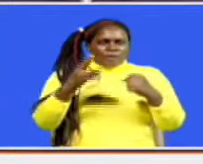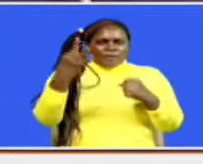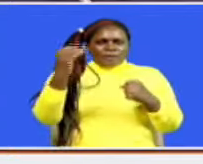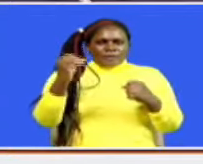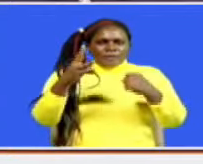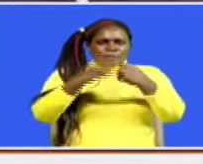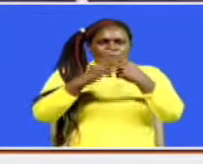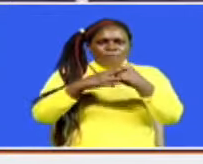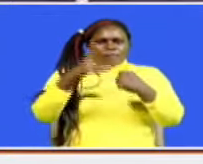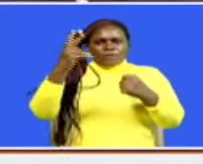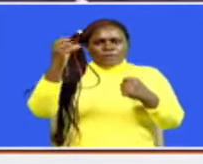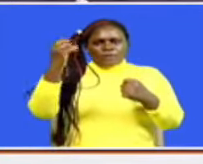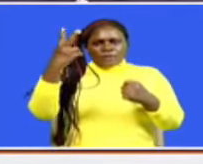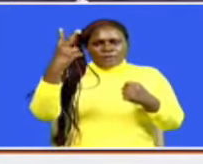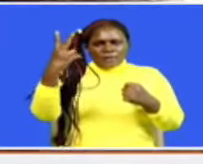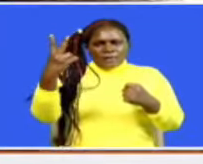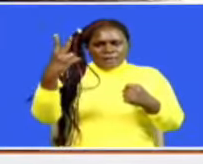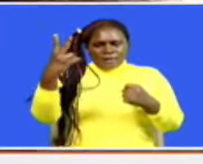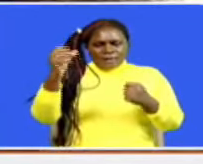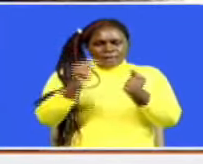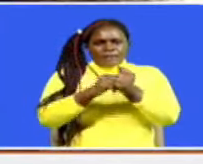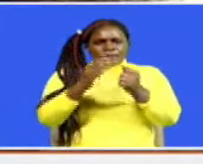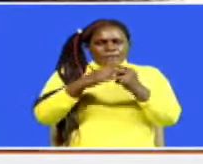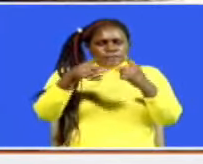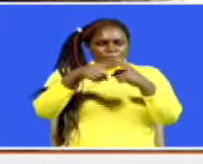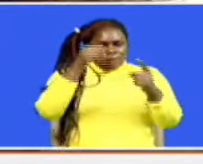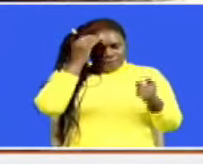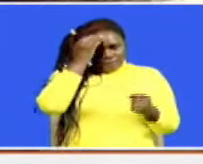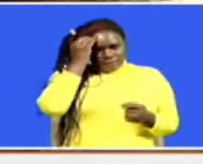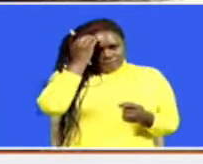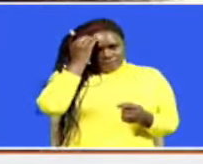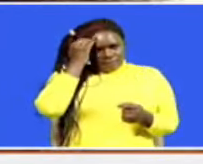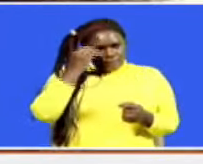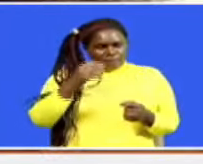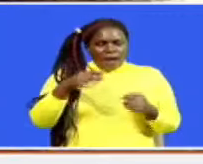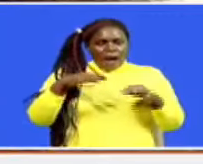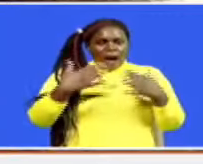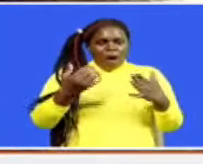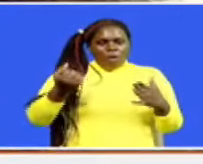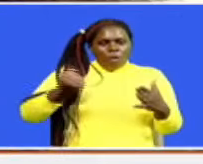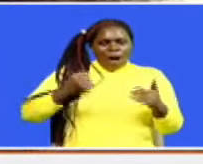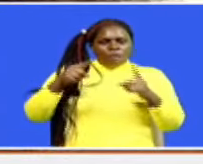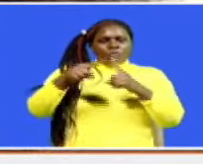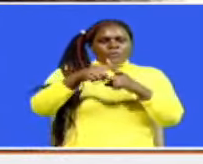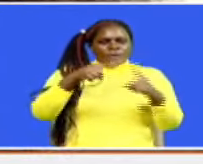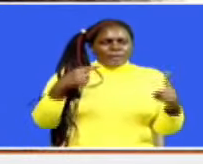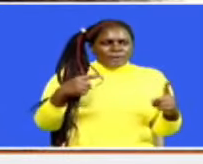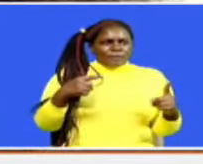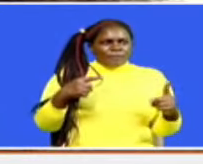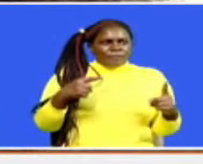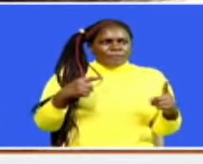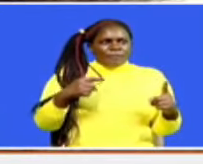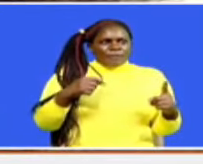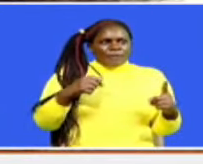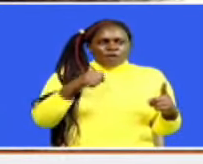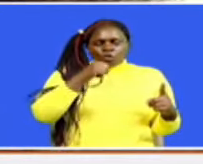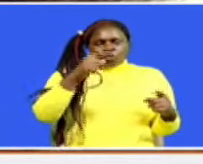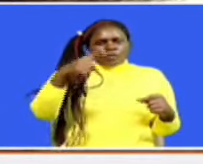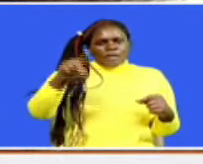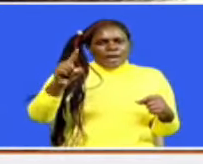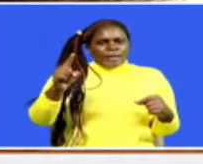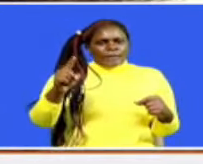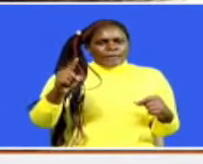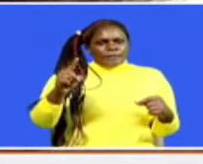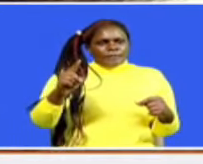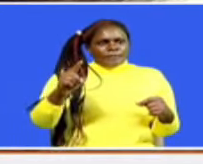September 30th, 2019 murder. The way the victim was slaughtered, you had no regard to the right to life given by the